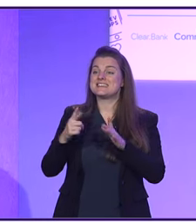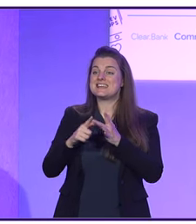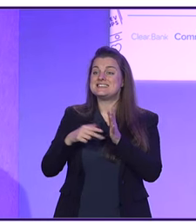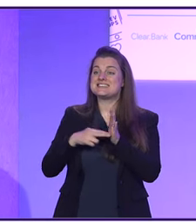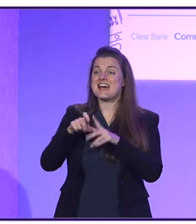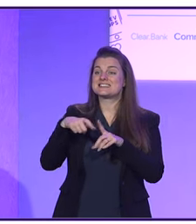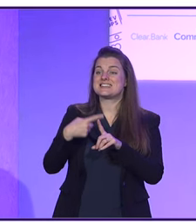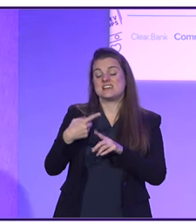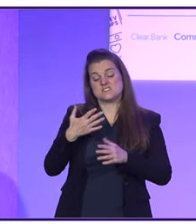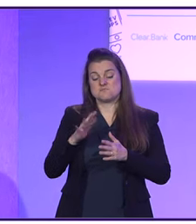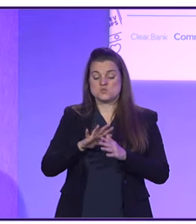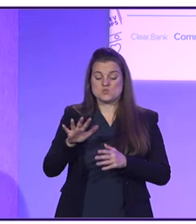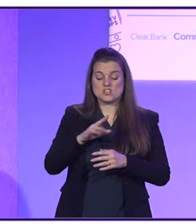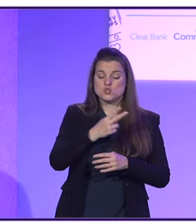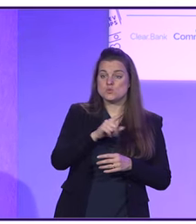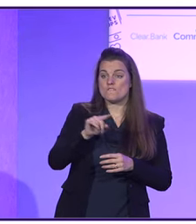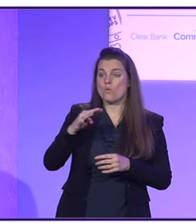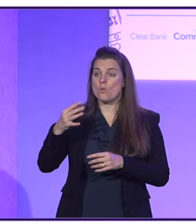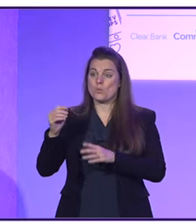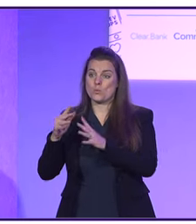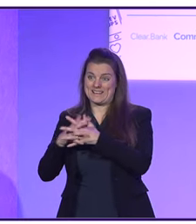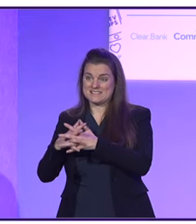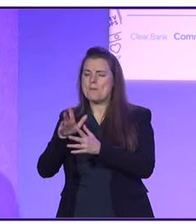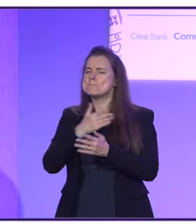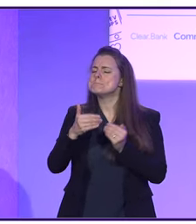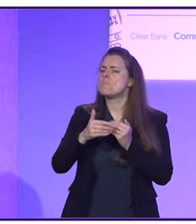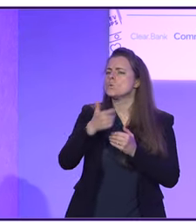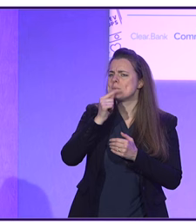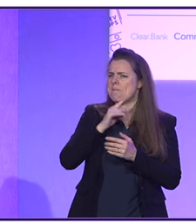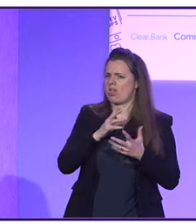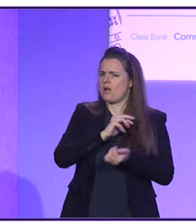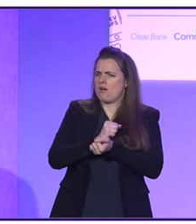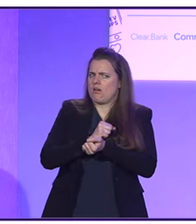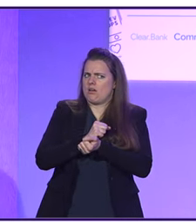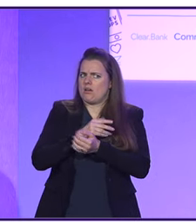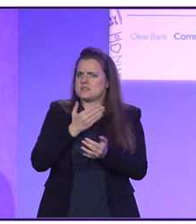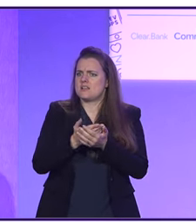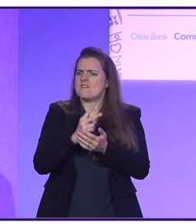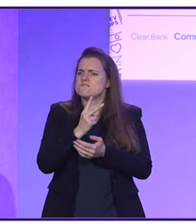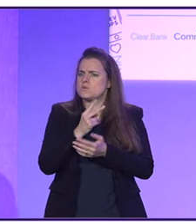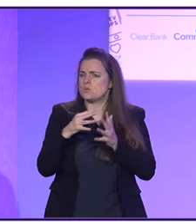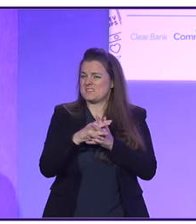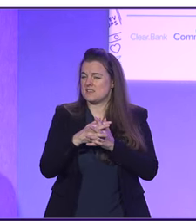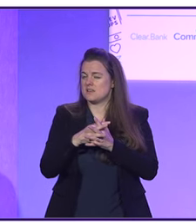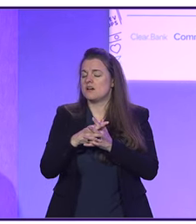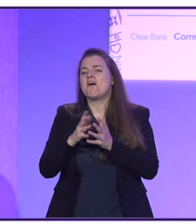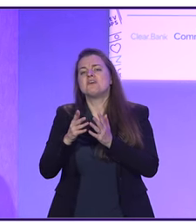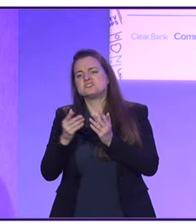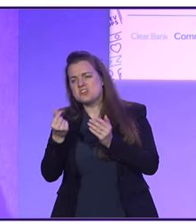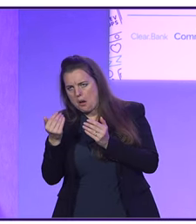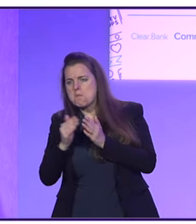2 and 4 weeks. Most people will hold their data for at least 2 weeks, up to 4 weeks. I don't see much past 4 weeks. I do see the occasional